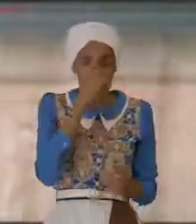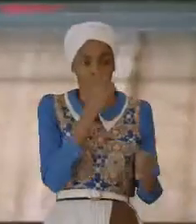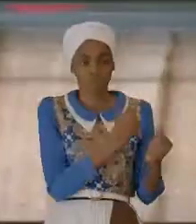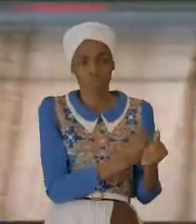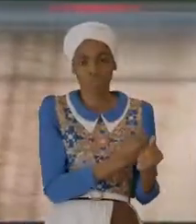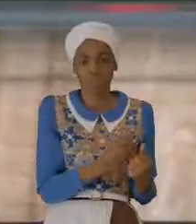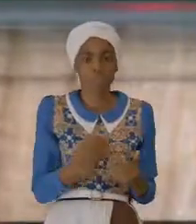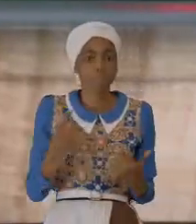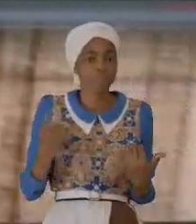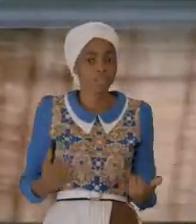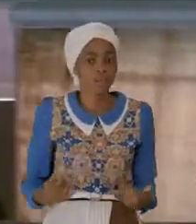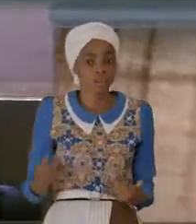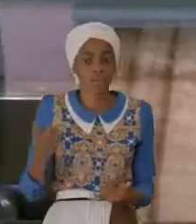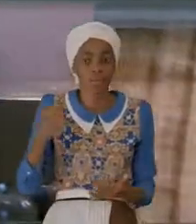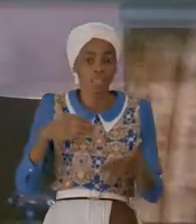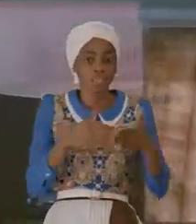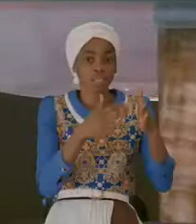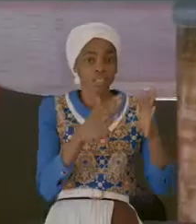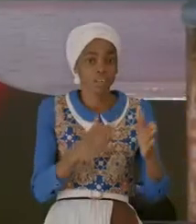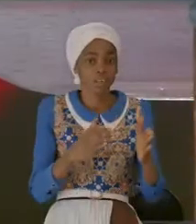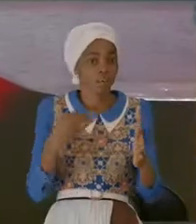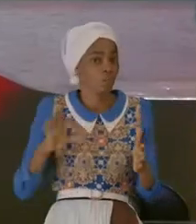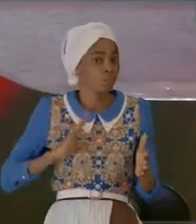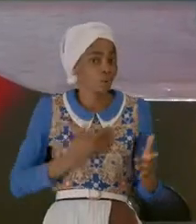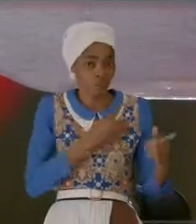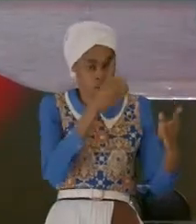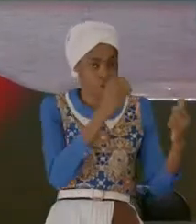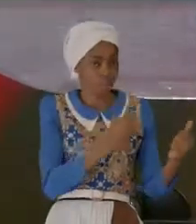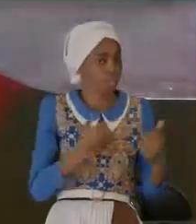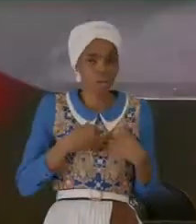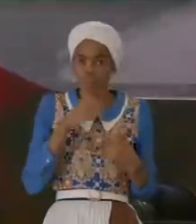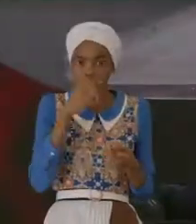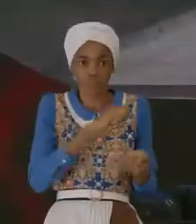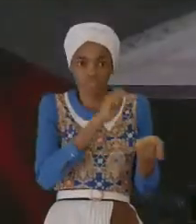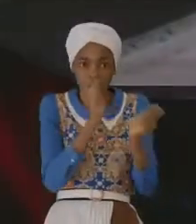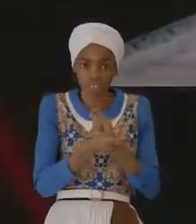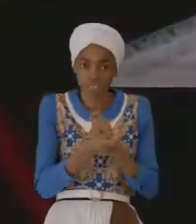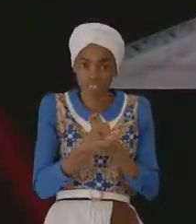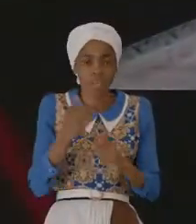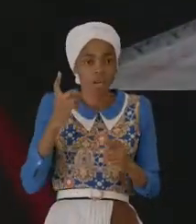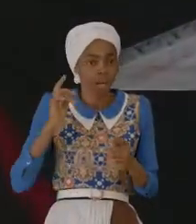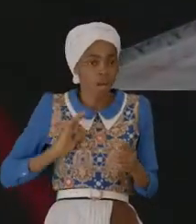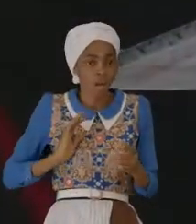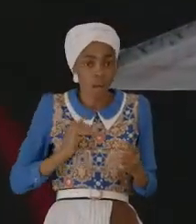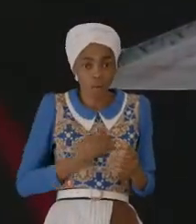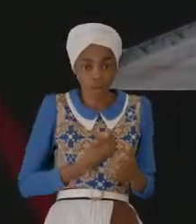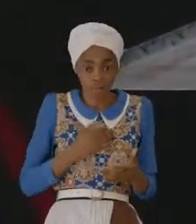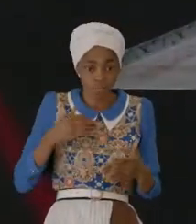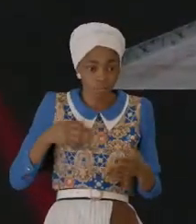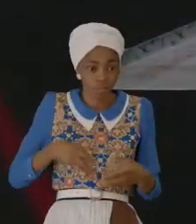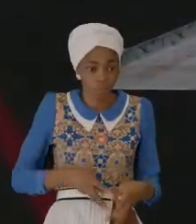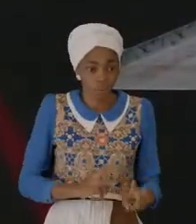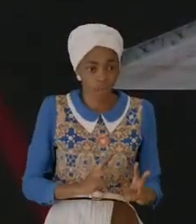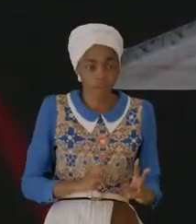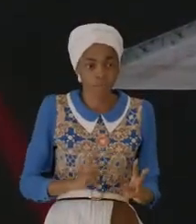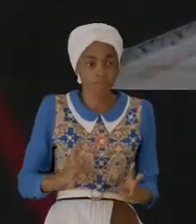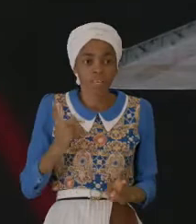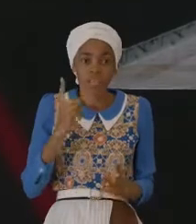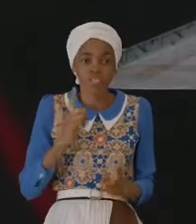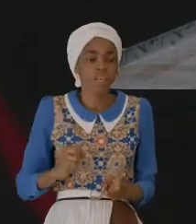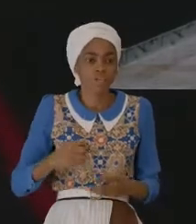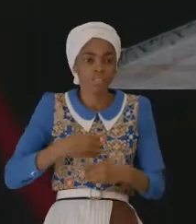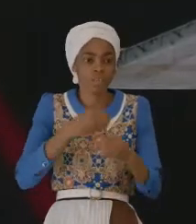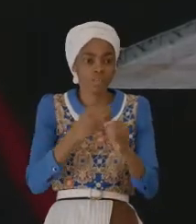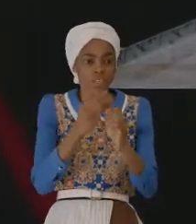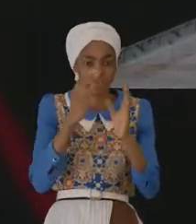the content of the faith the finisher the complete her the